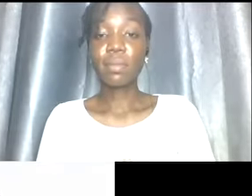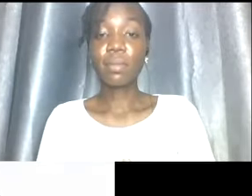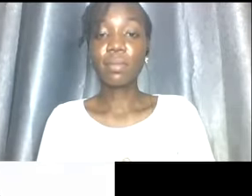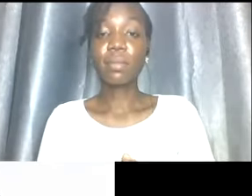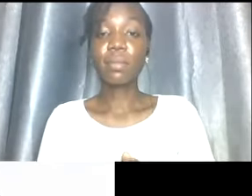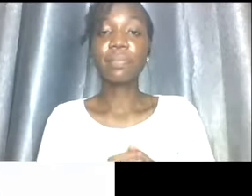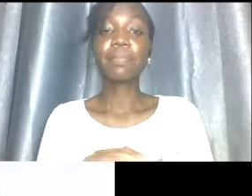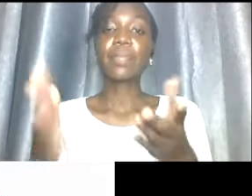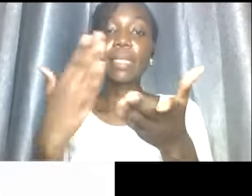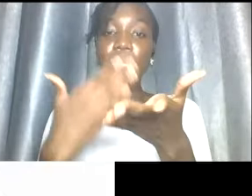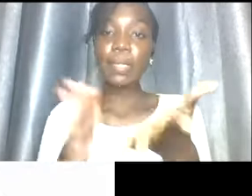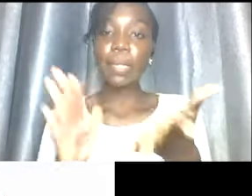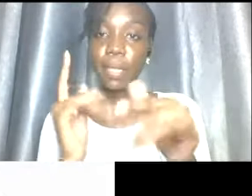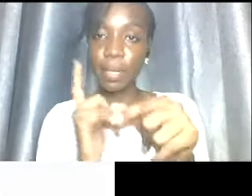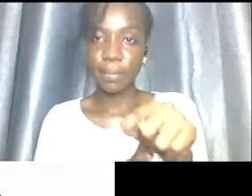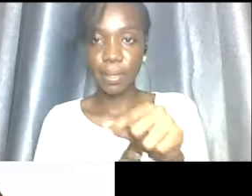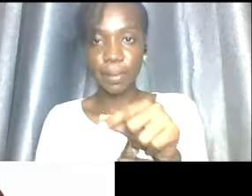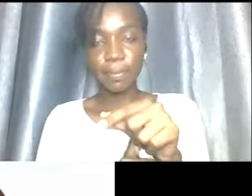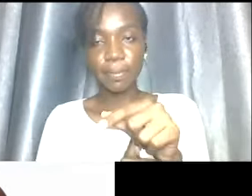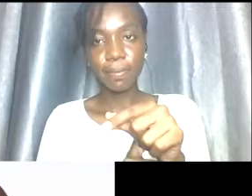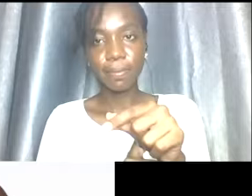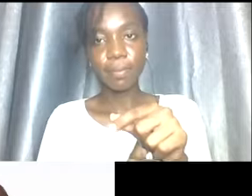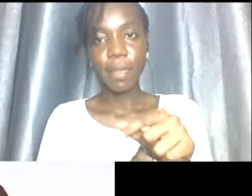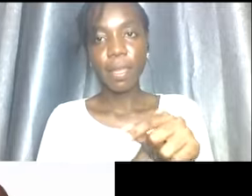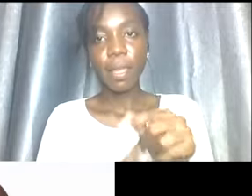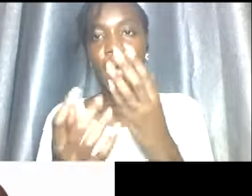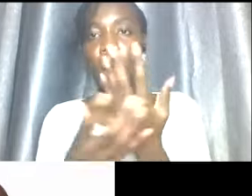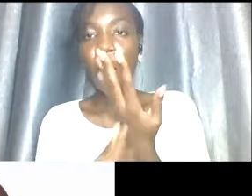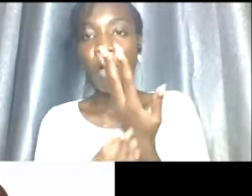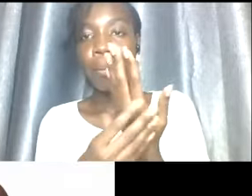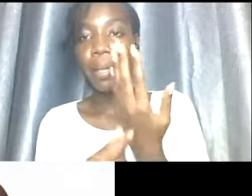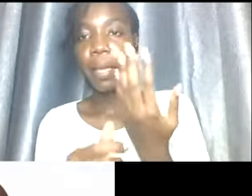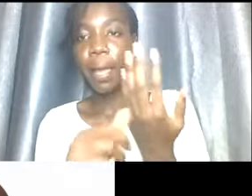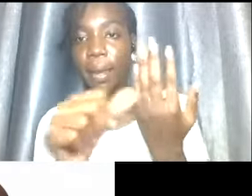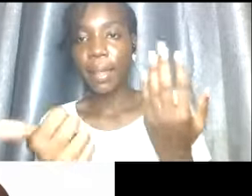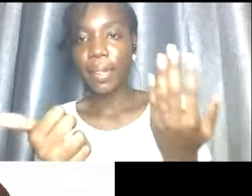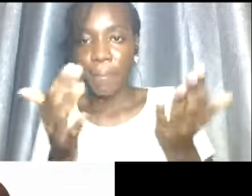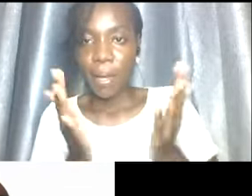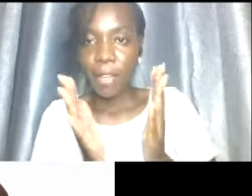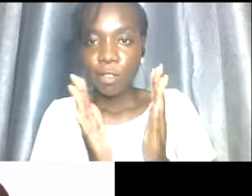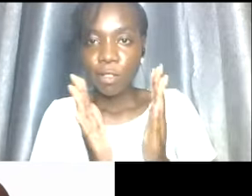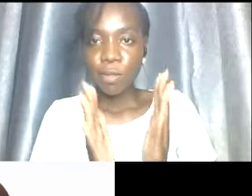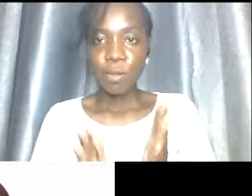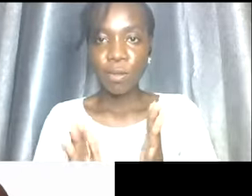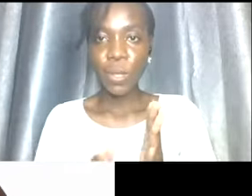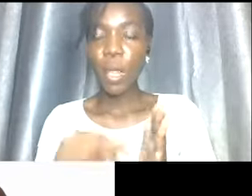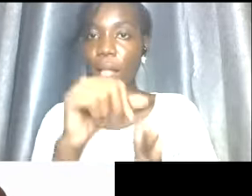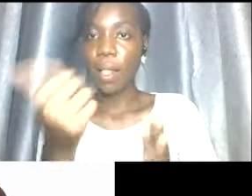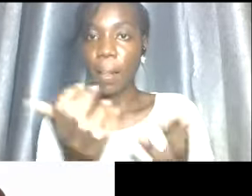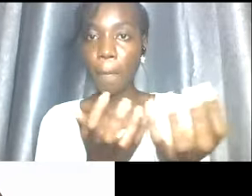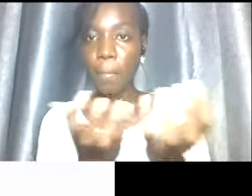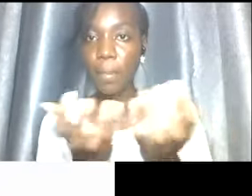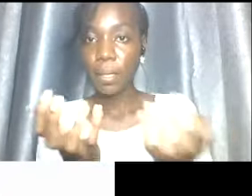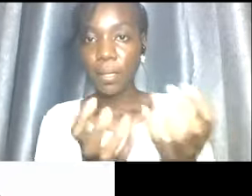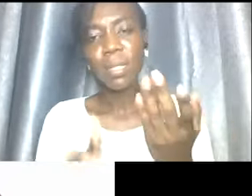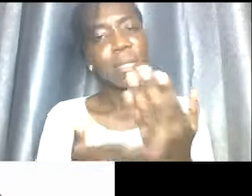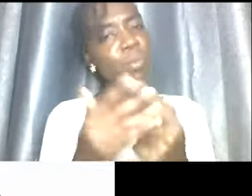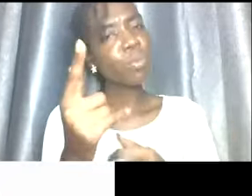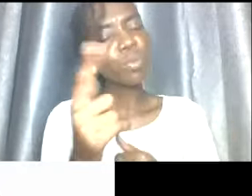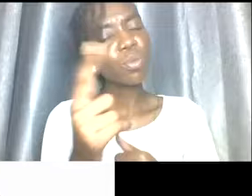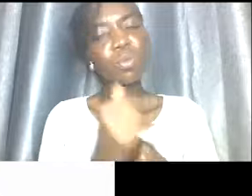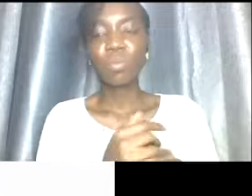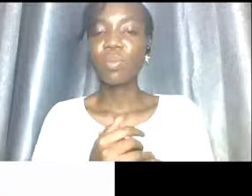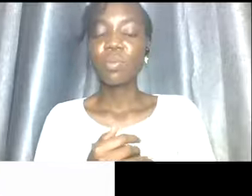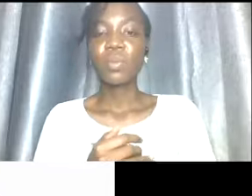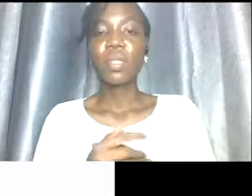sometimes to copy something else and someone else and do it better is the best way to go.